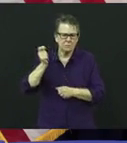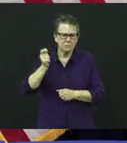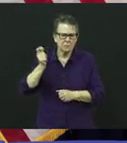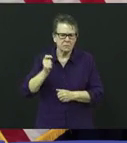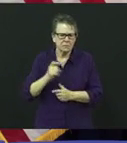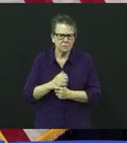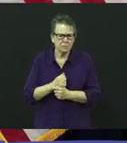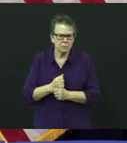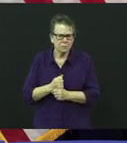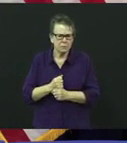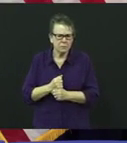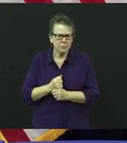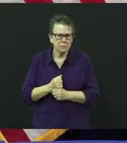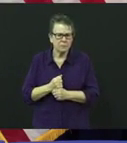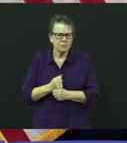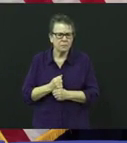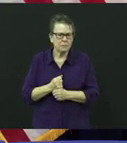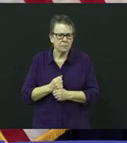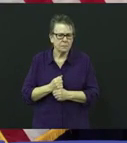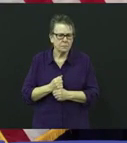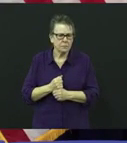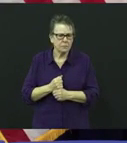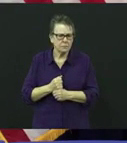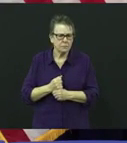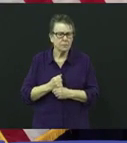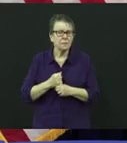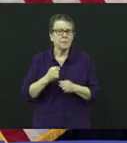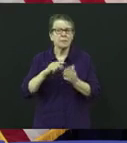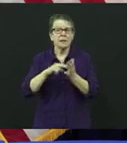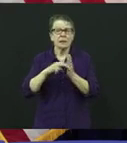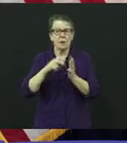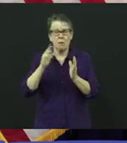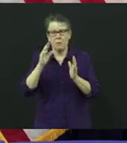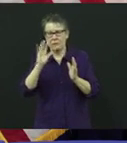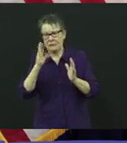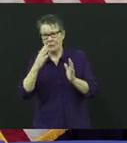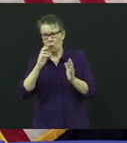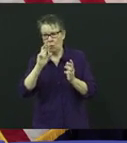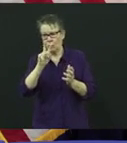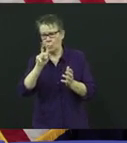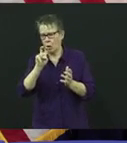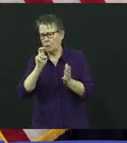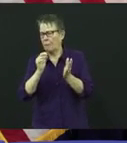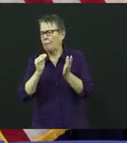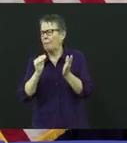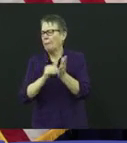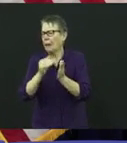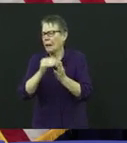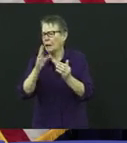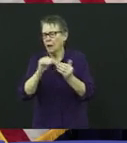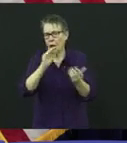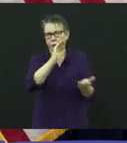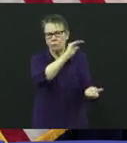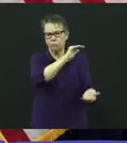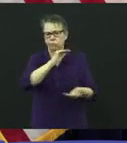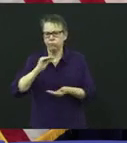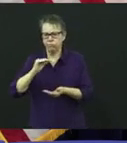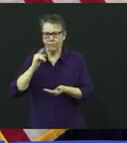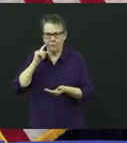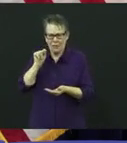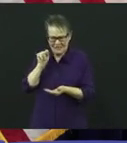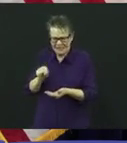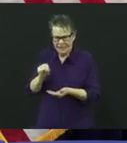place math for New Jersey, that feels to me, for Catherine's question, if it's at that scale federally, between the state's fund and